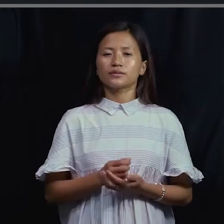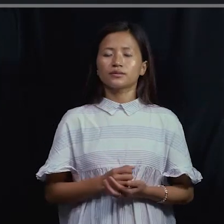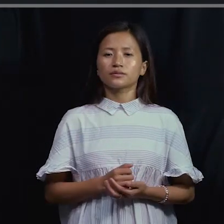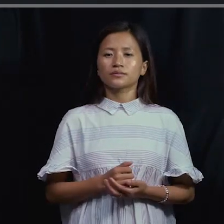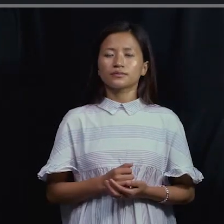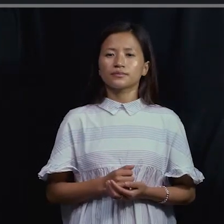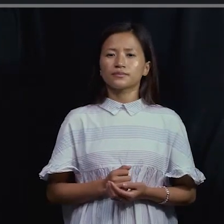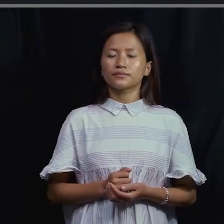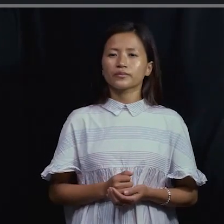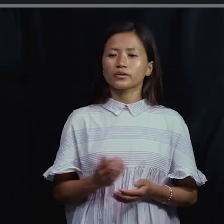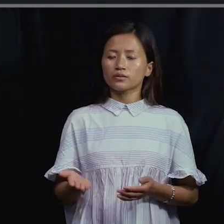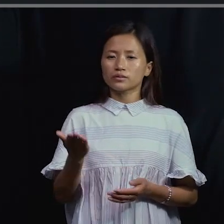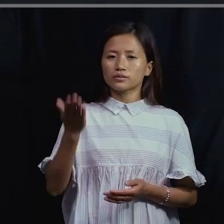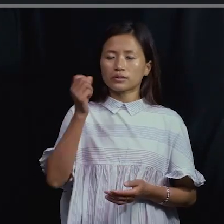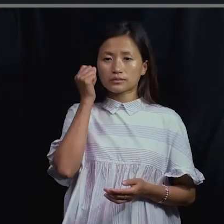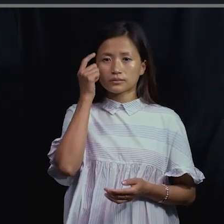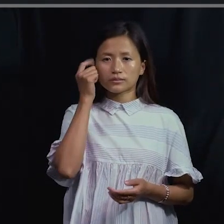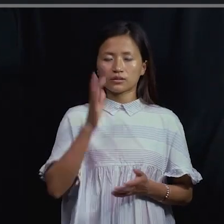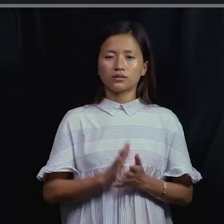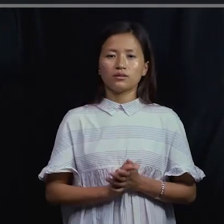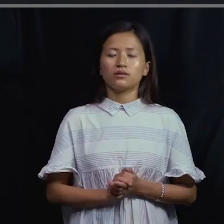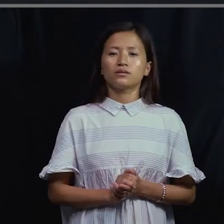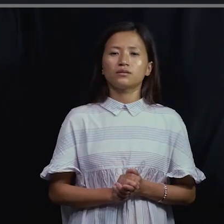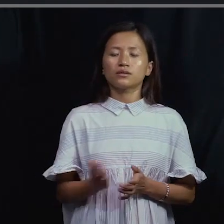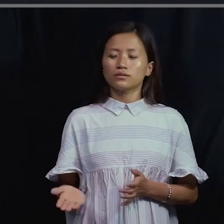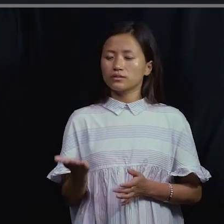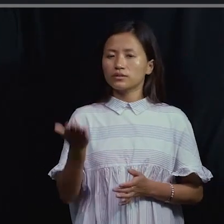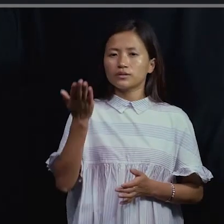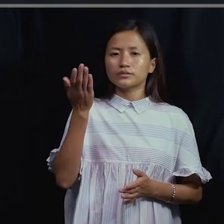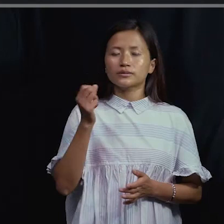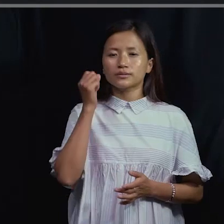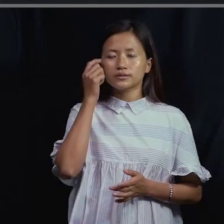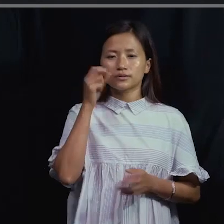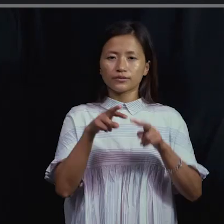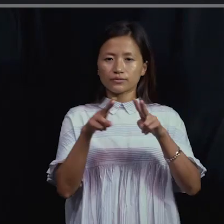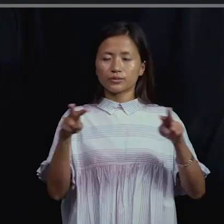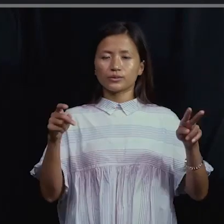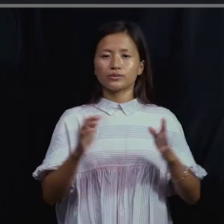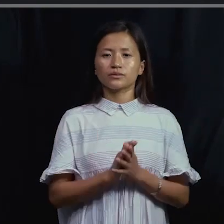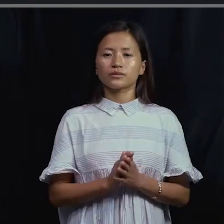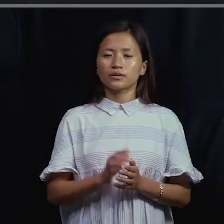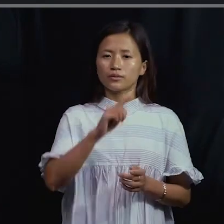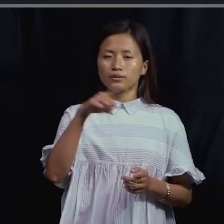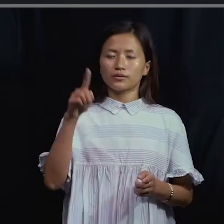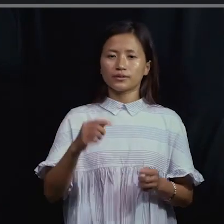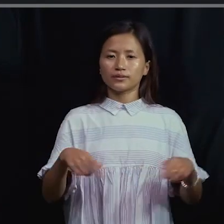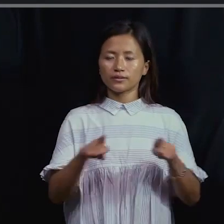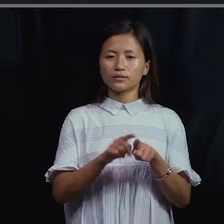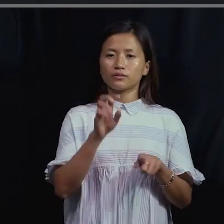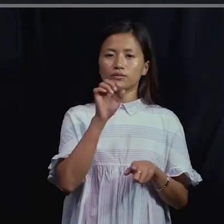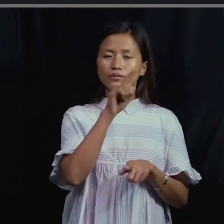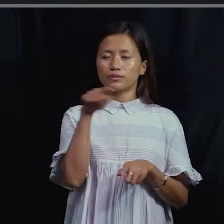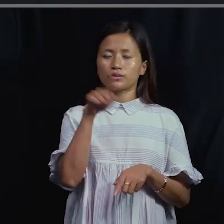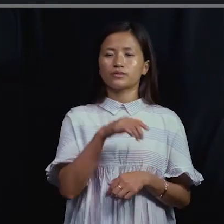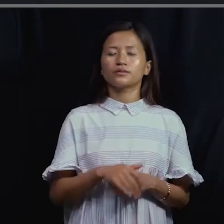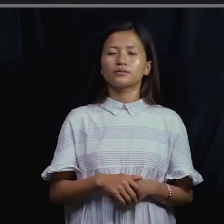grows up with that kind of understanding, then he'll grow up to understand the difference between the right and the wrong, isn't that? He